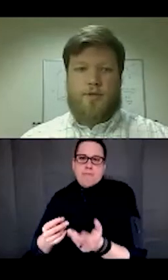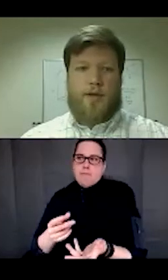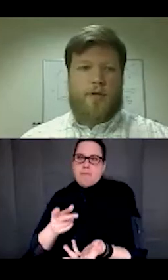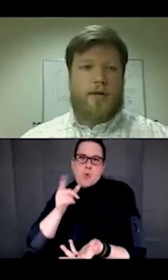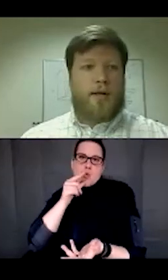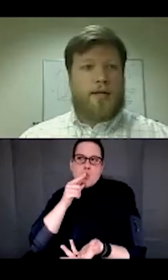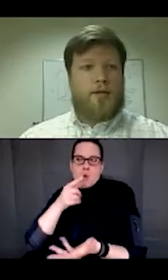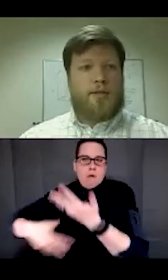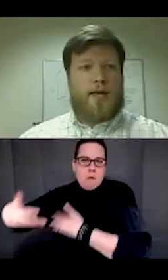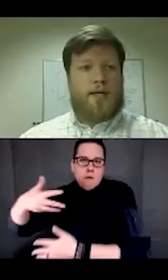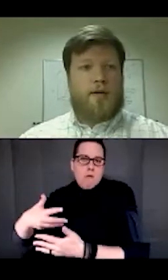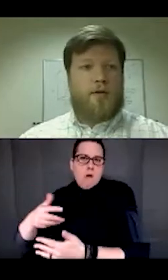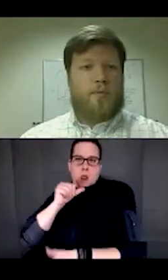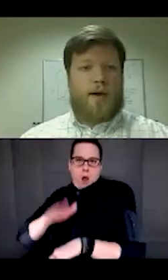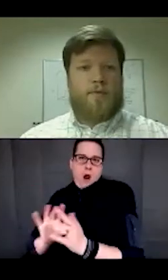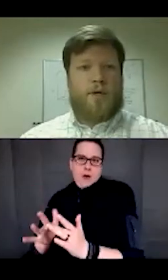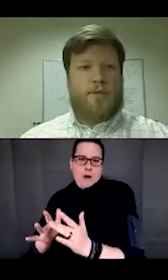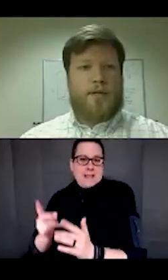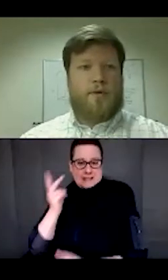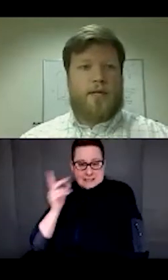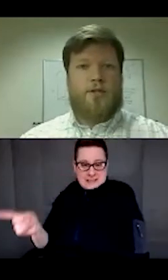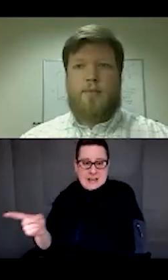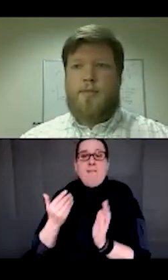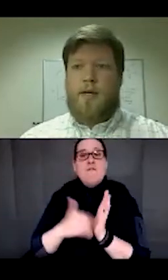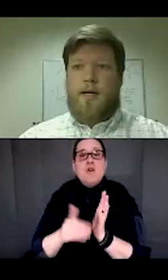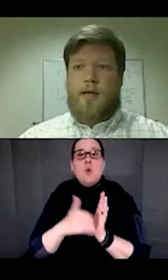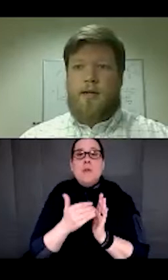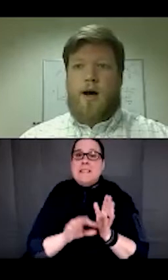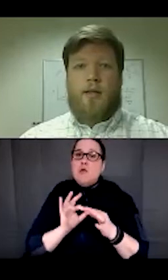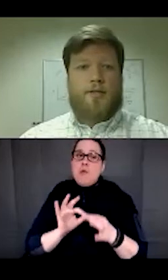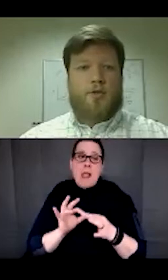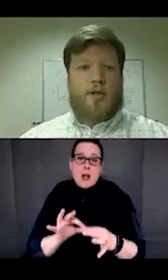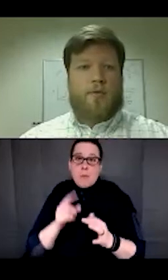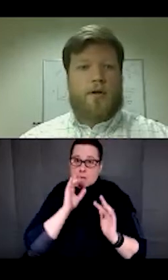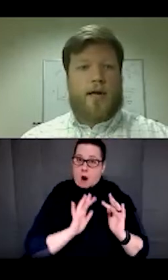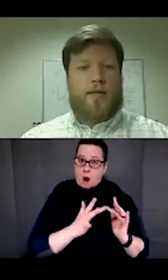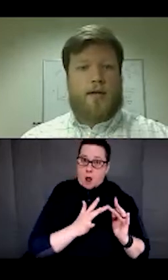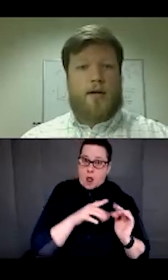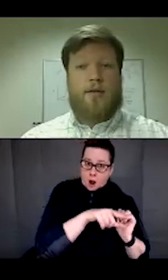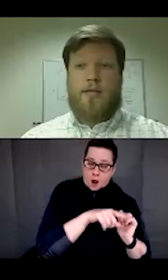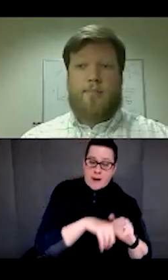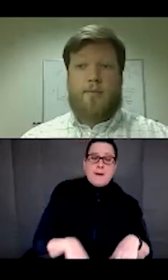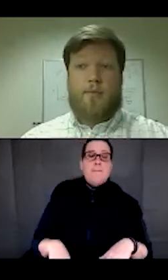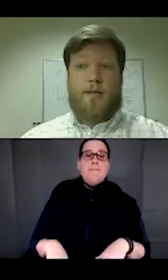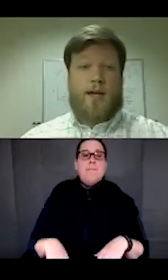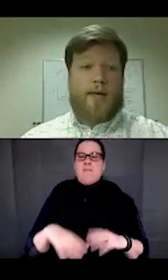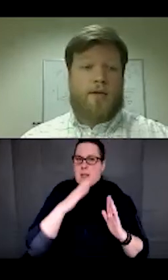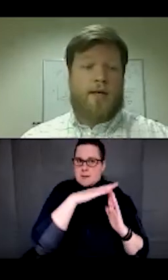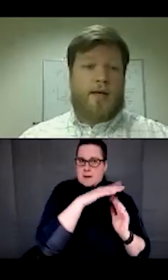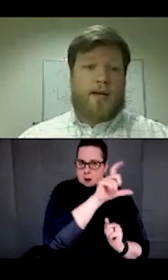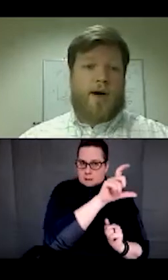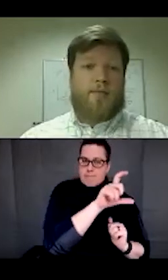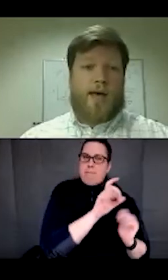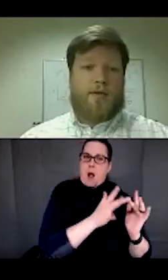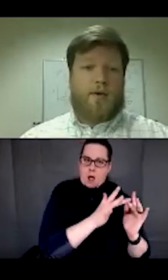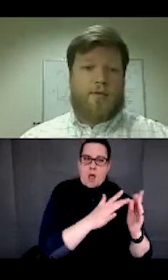offline social network. And you can see that here, where we have the frequency of relationships in an online social network, and then in the top panel,